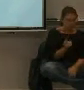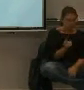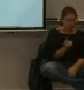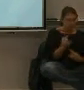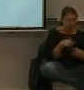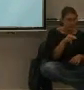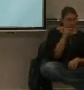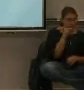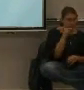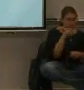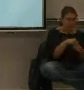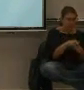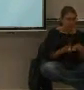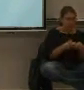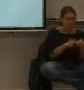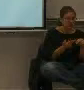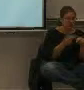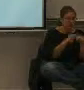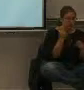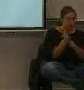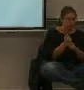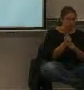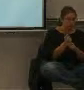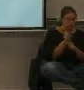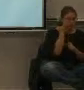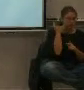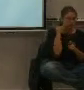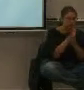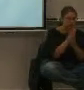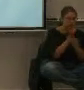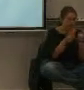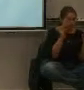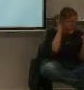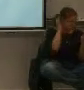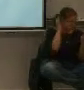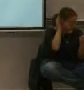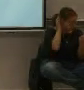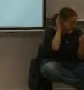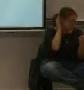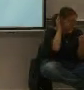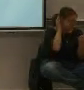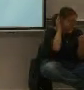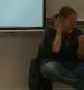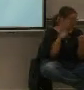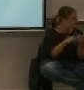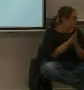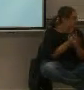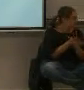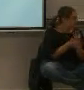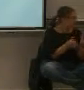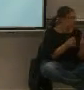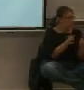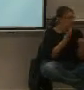the nutrient concentration increases, right? So if this becomes 1, then V becomes very close to